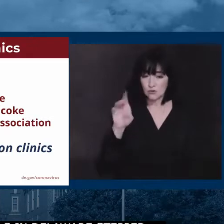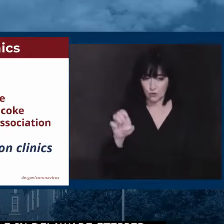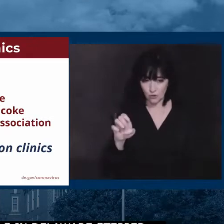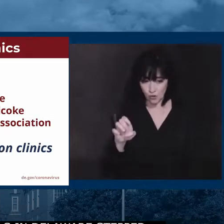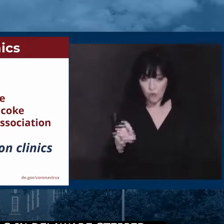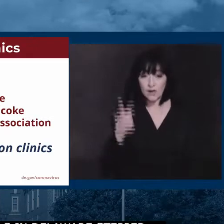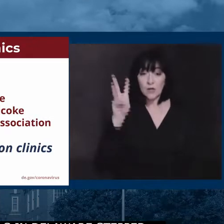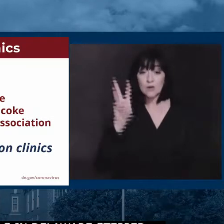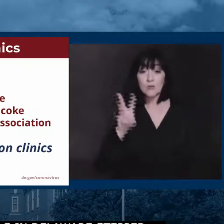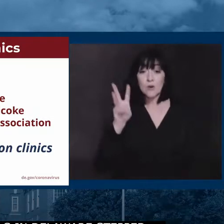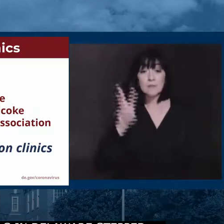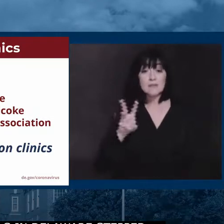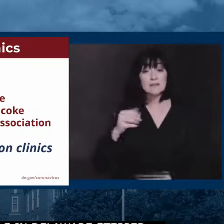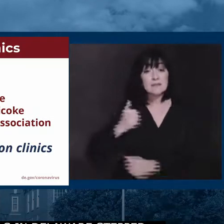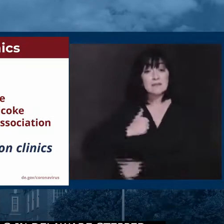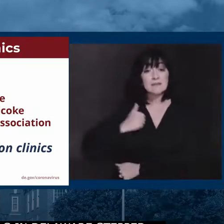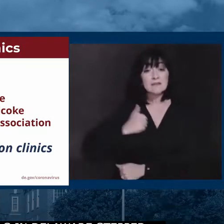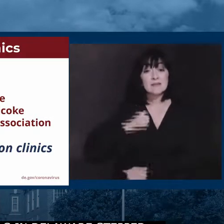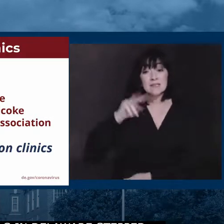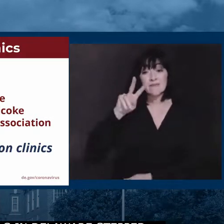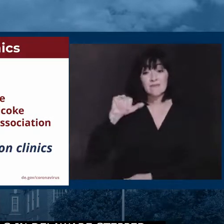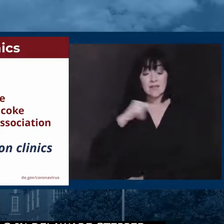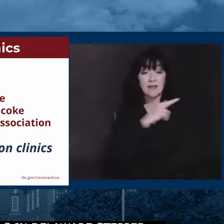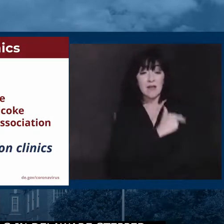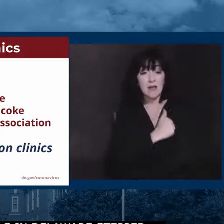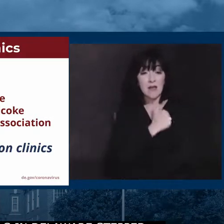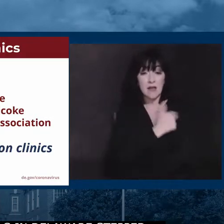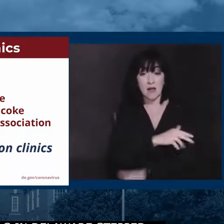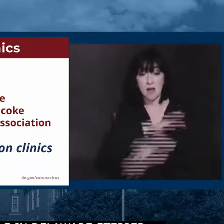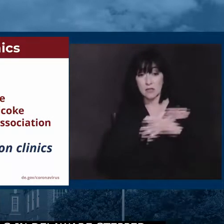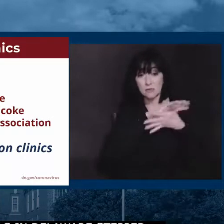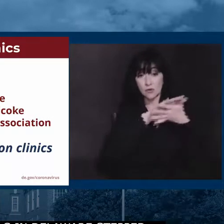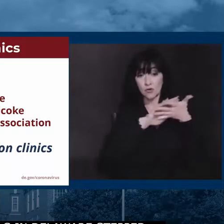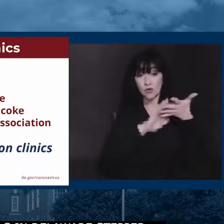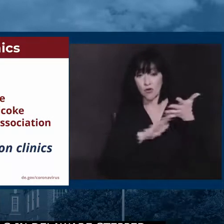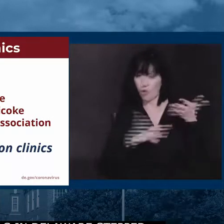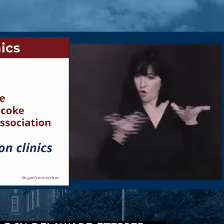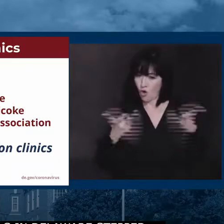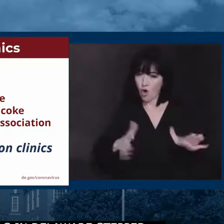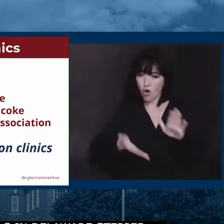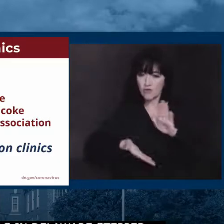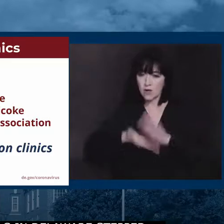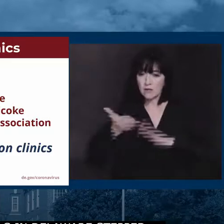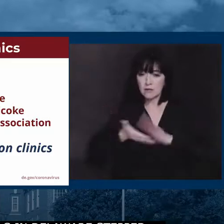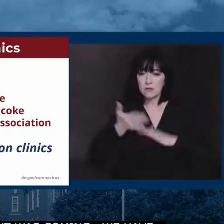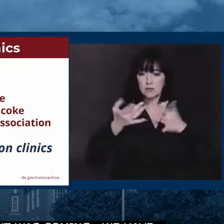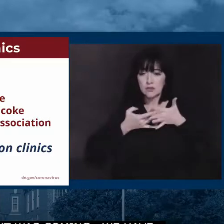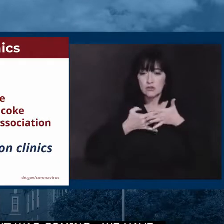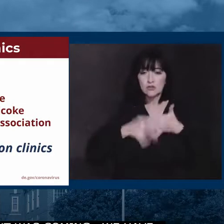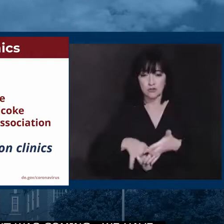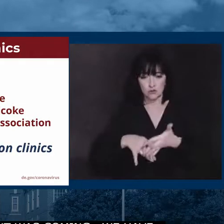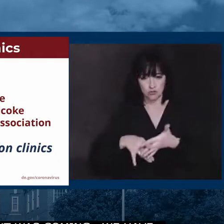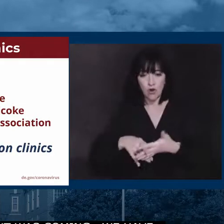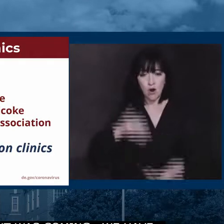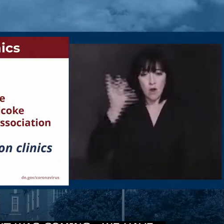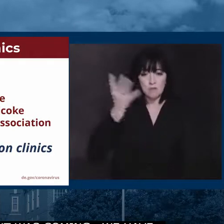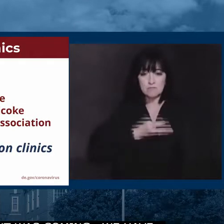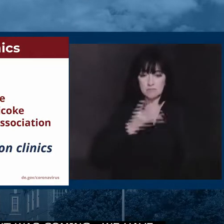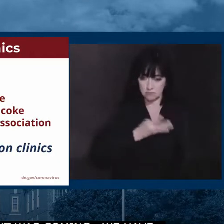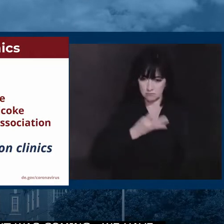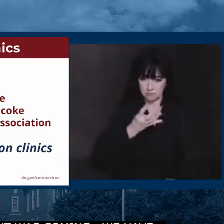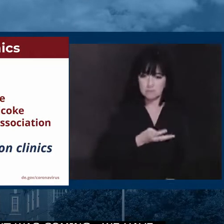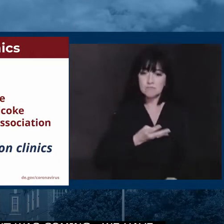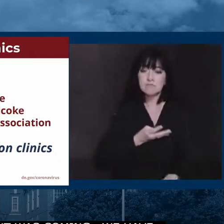Veterans Association that have already begun operating infusion clinics, and our other hospitals are soon to follow.